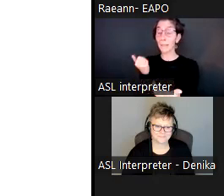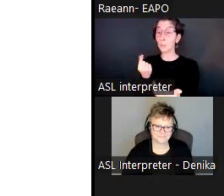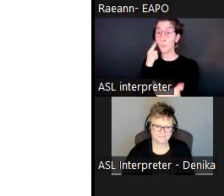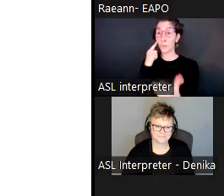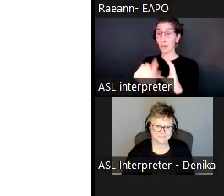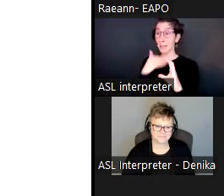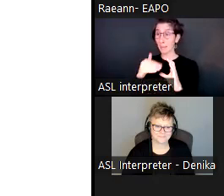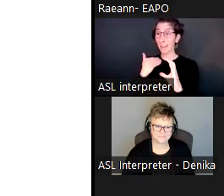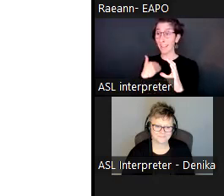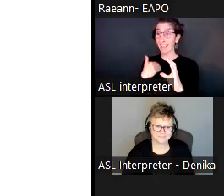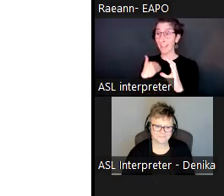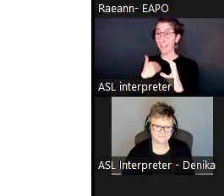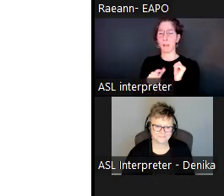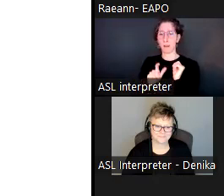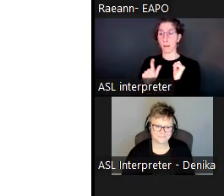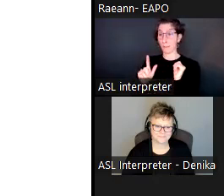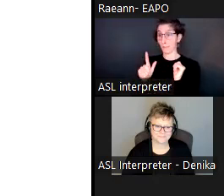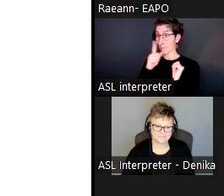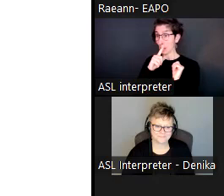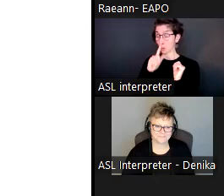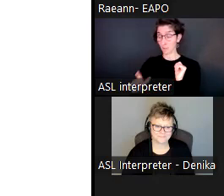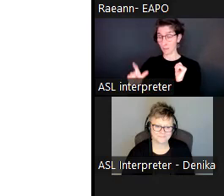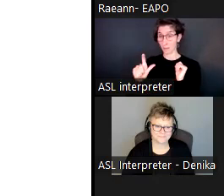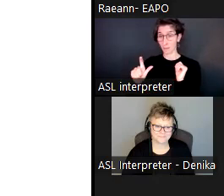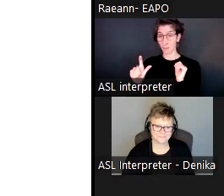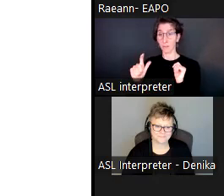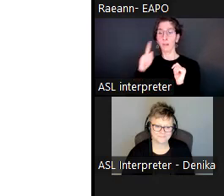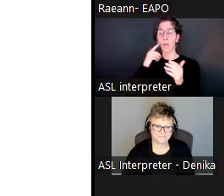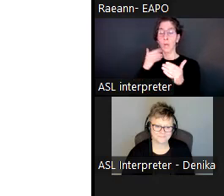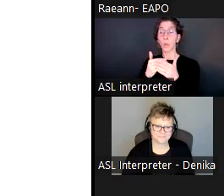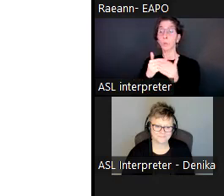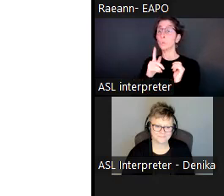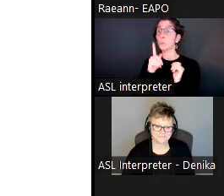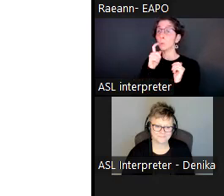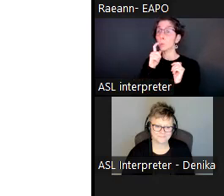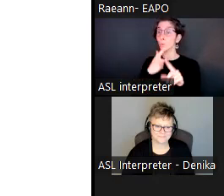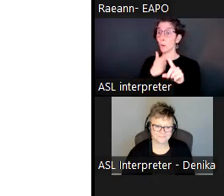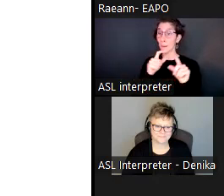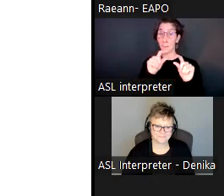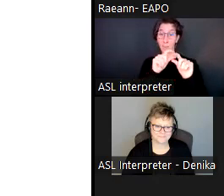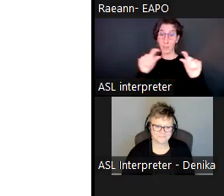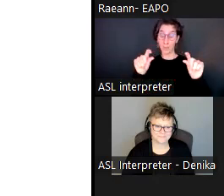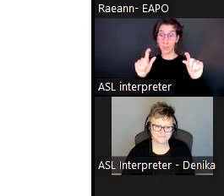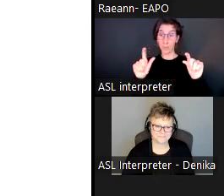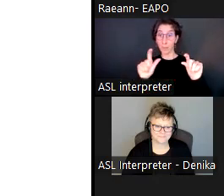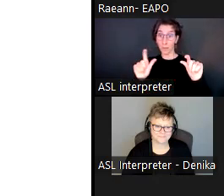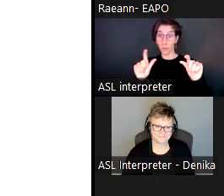it says from, and you'll see the name of the company. If you hover over that, if it doesn't